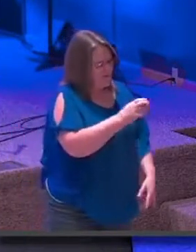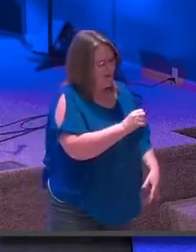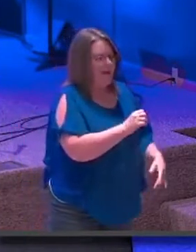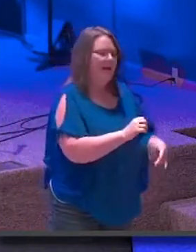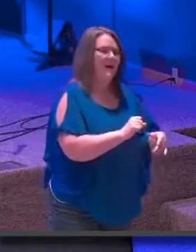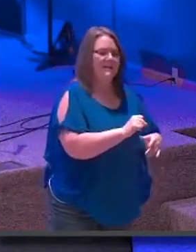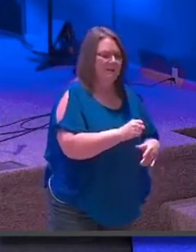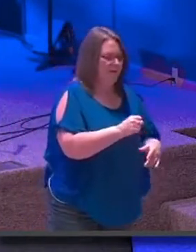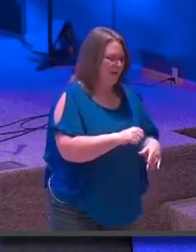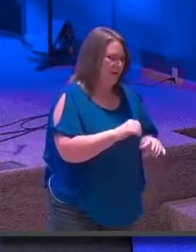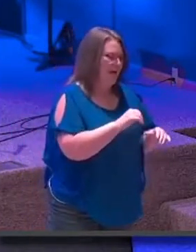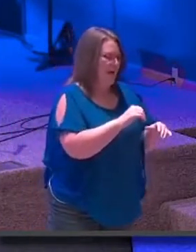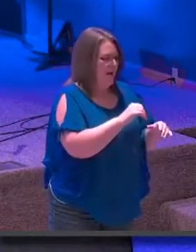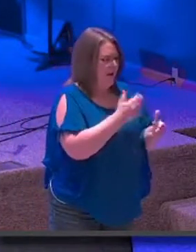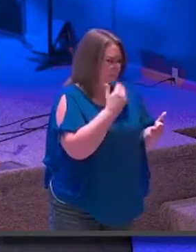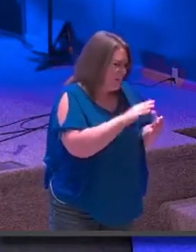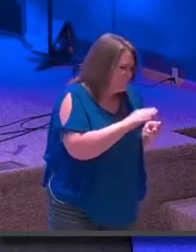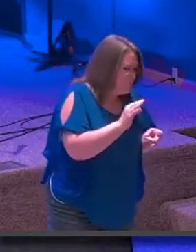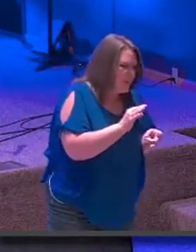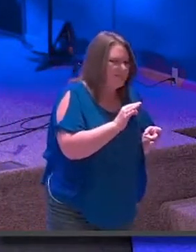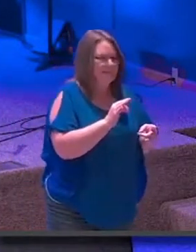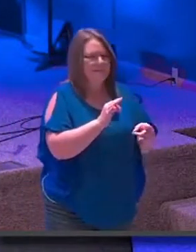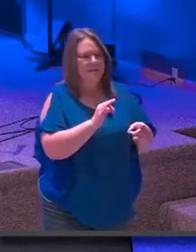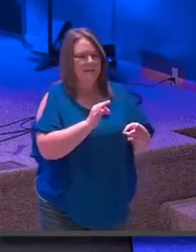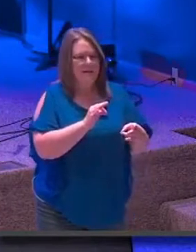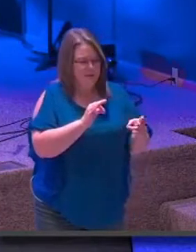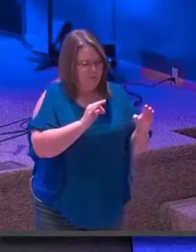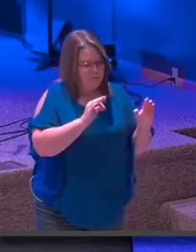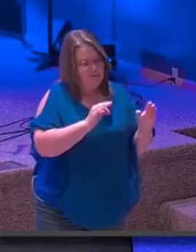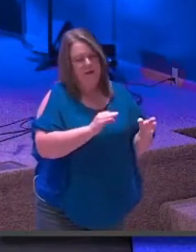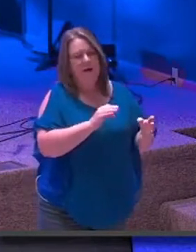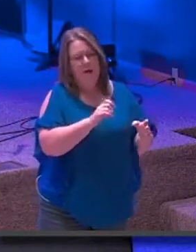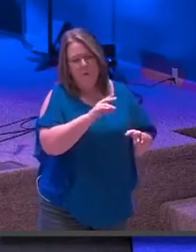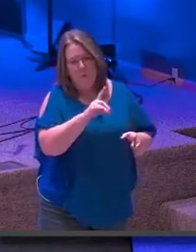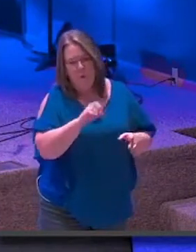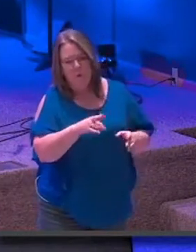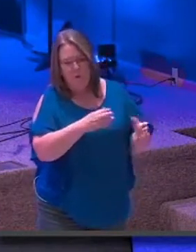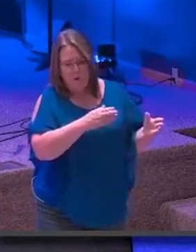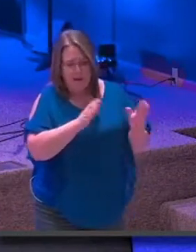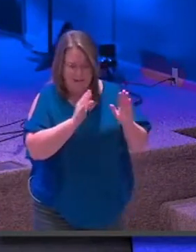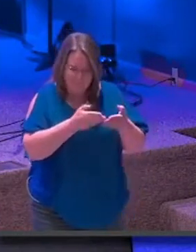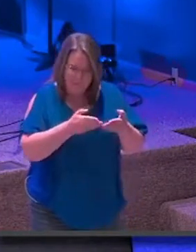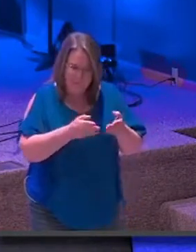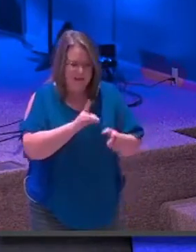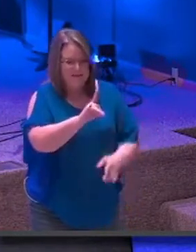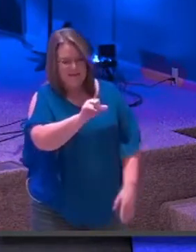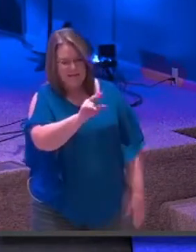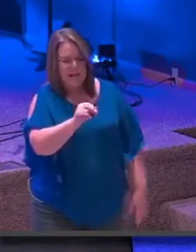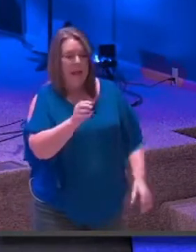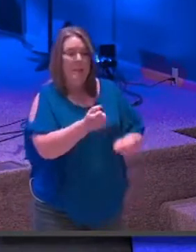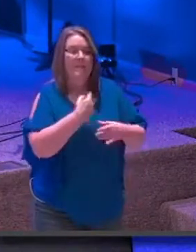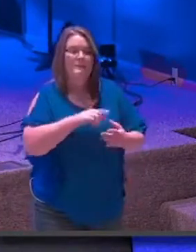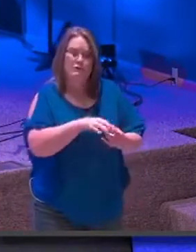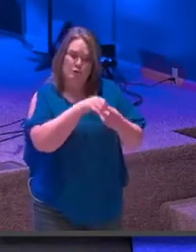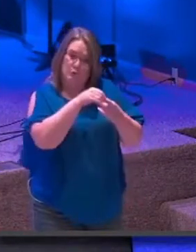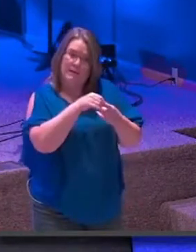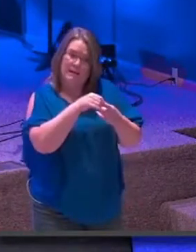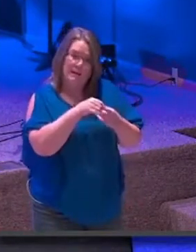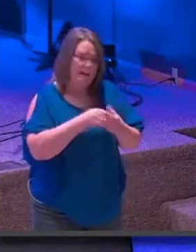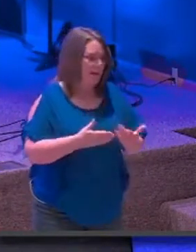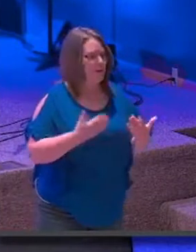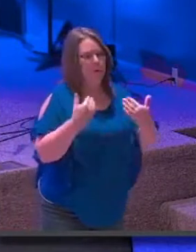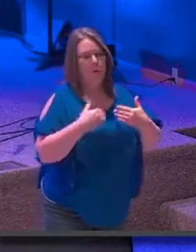choices, there's order and focus that's brought. DNA is what makes us unique. It tells our body, blonde or brunette,